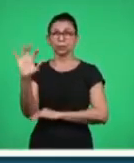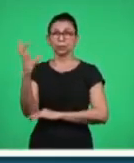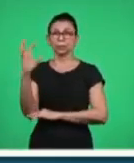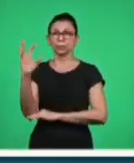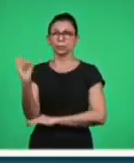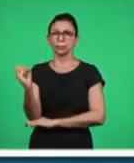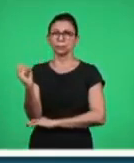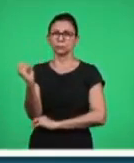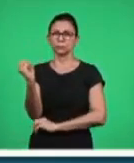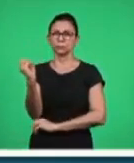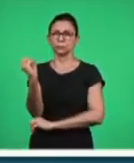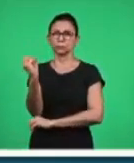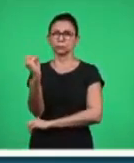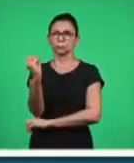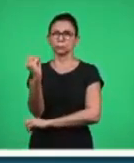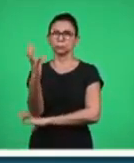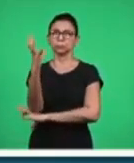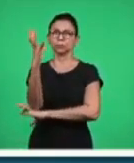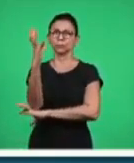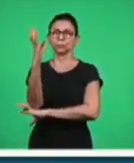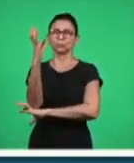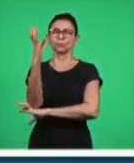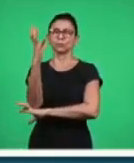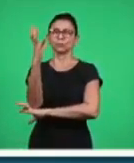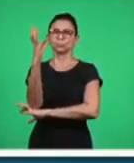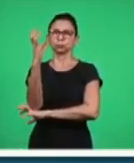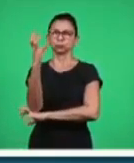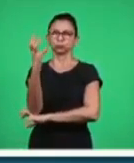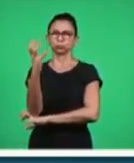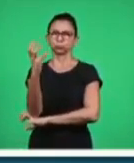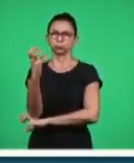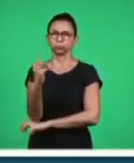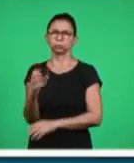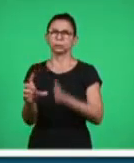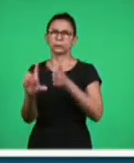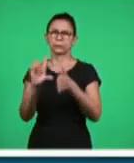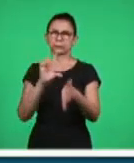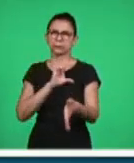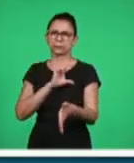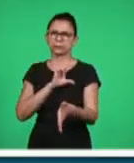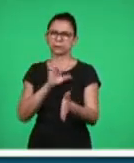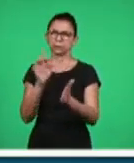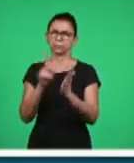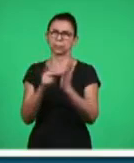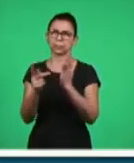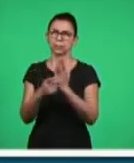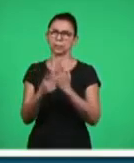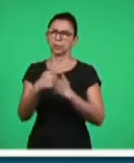Matthew 24, verse 32.